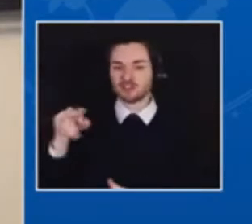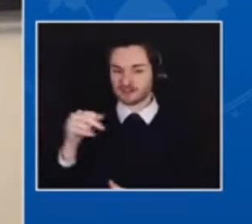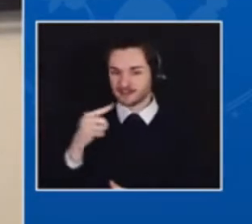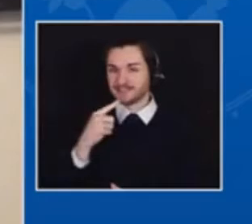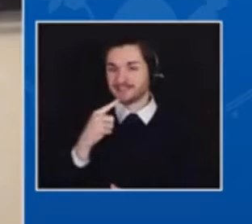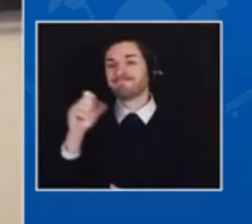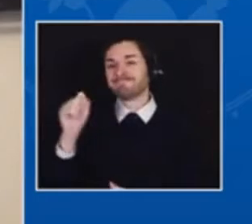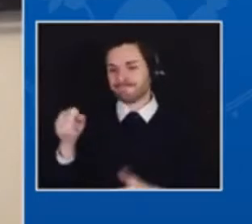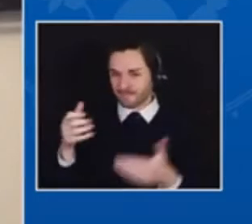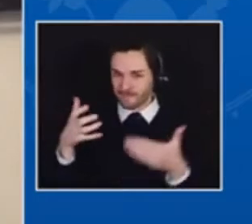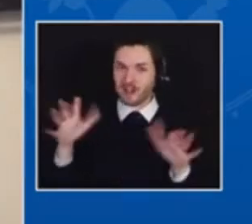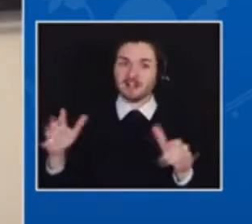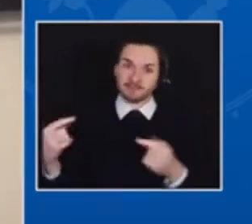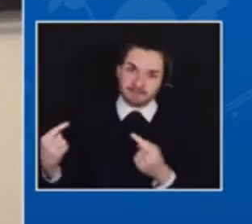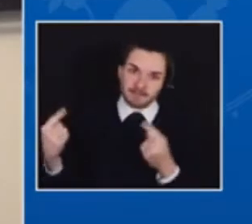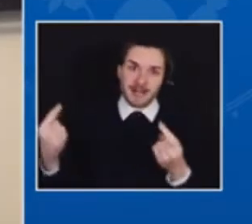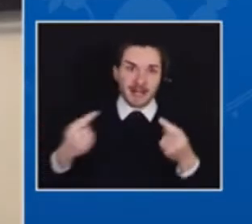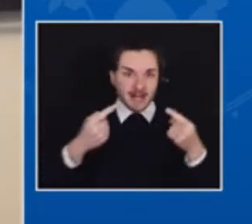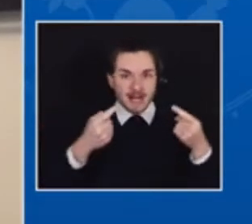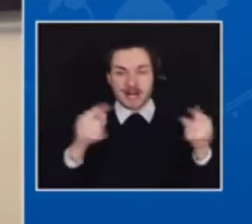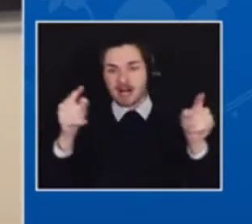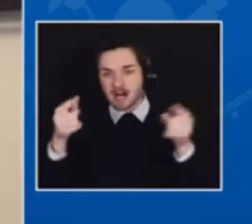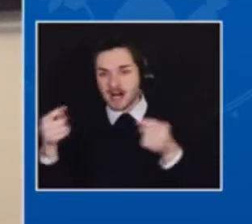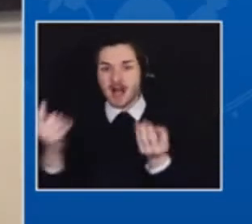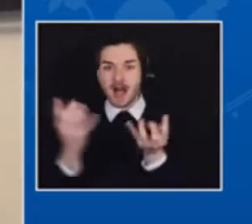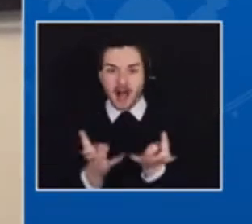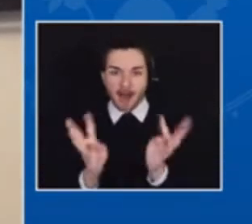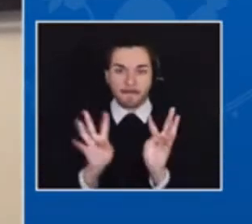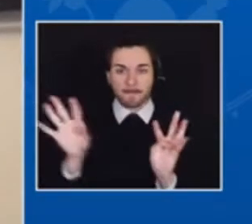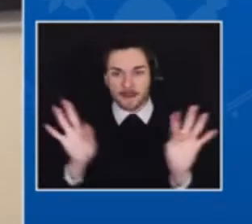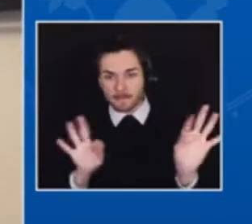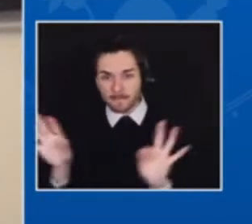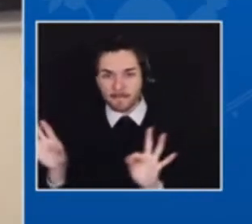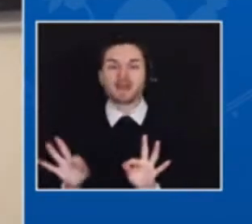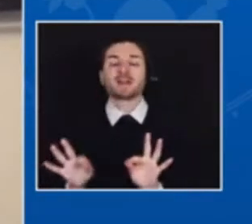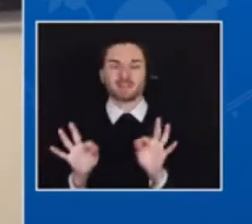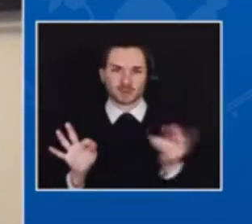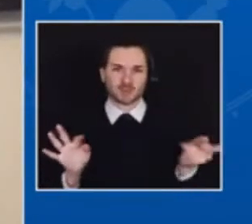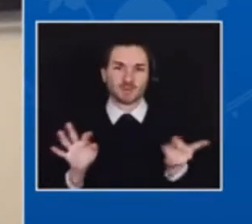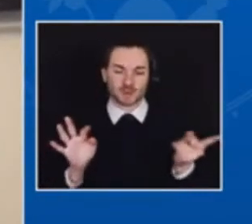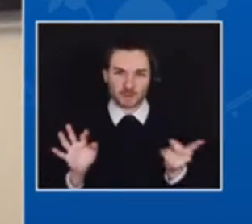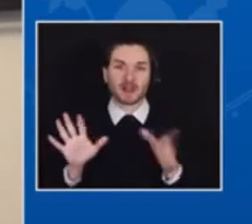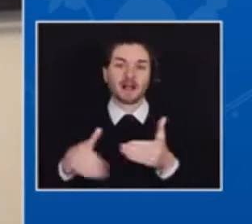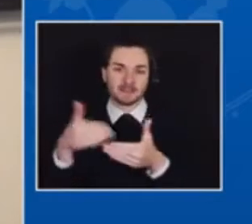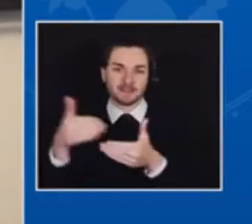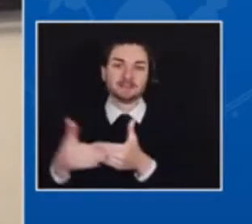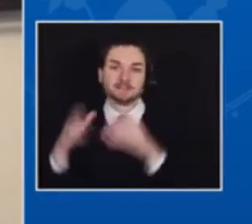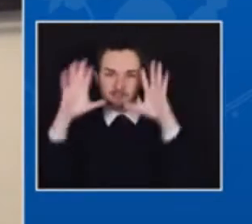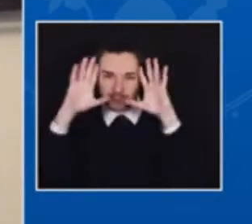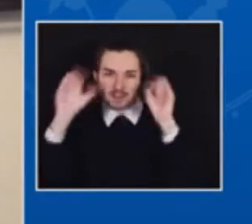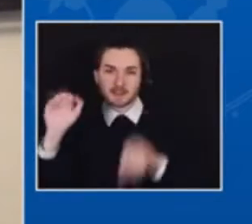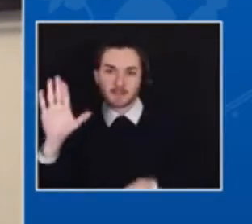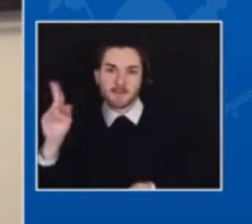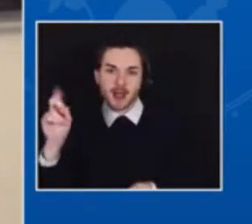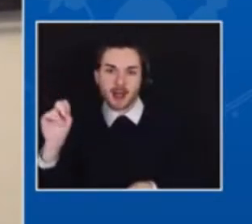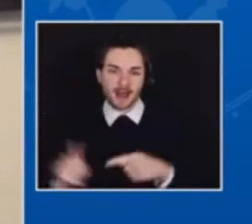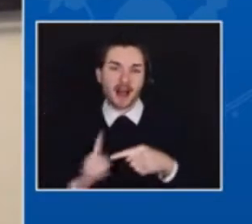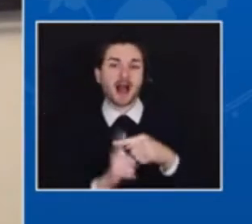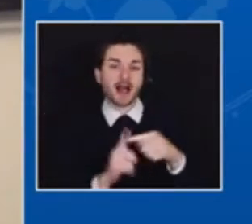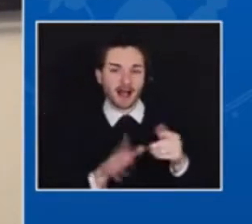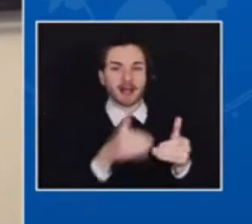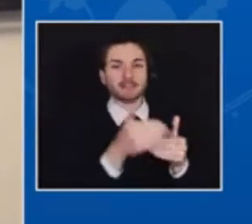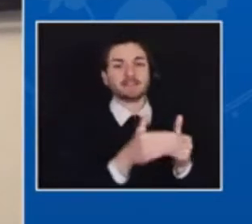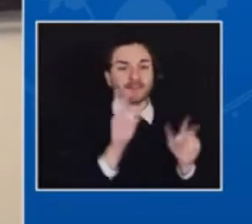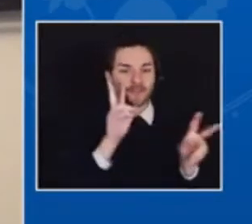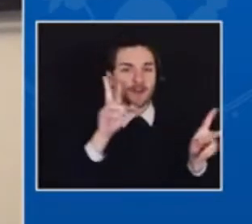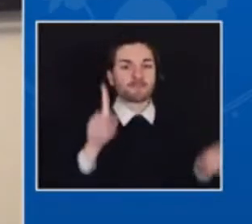already made to date and the decisions that have been made by president-elect Biden and vice president elect Harris um they're eager to get uh their team in